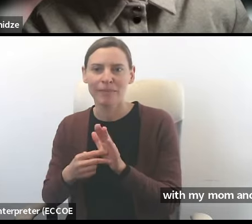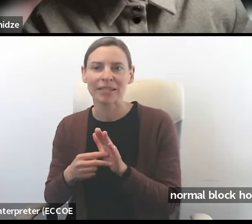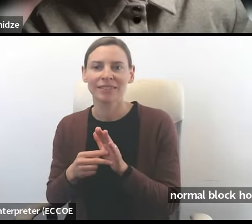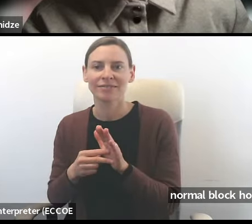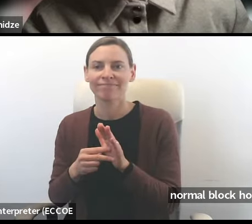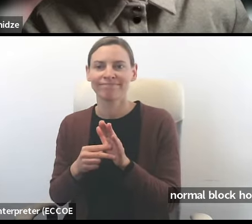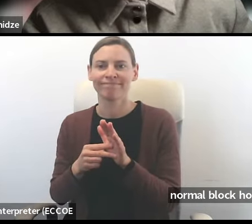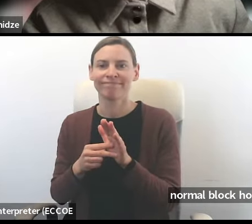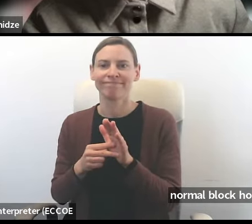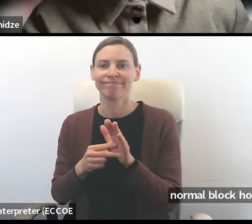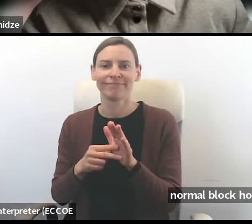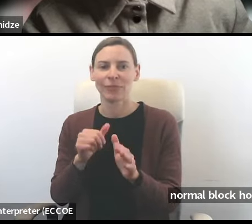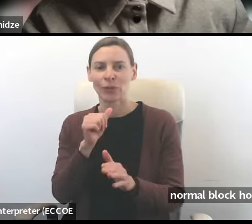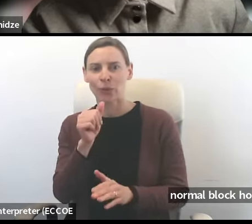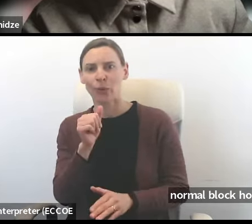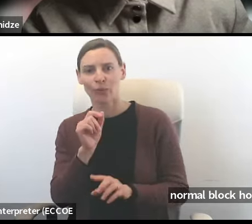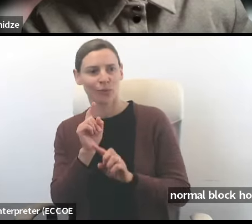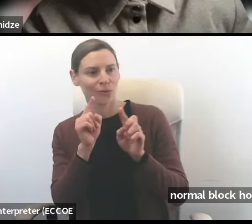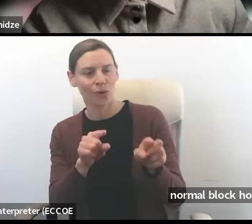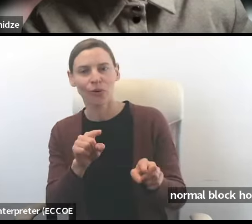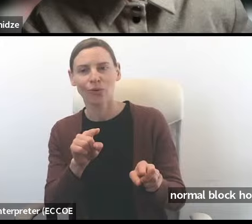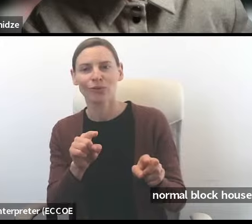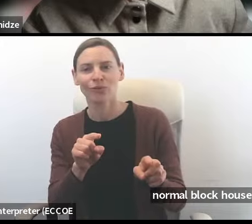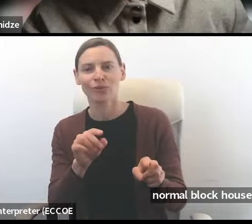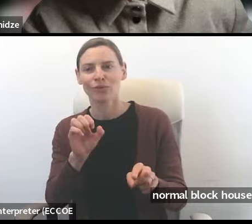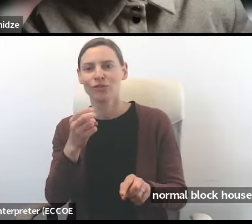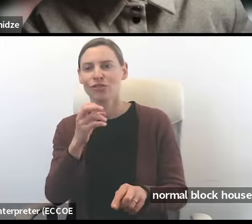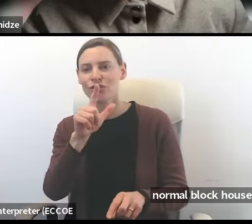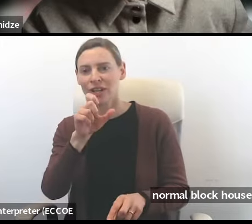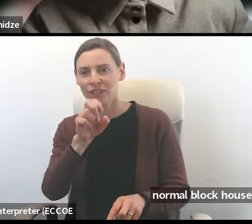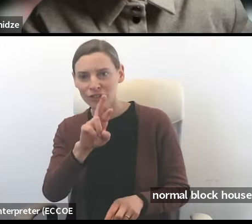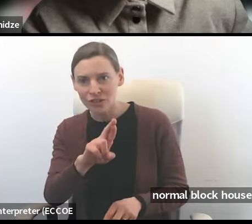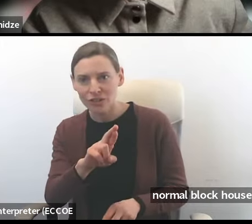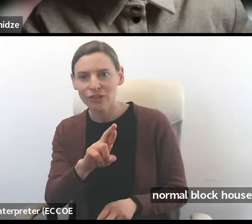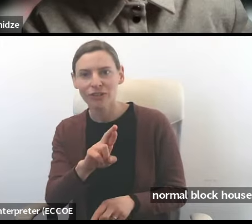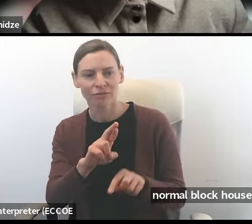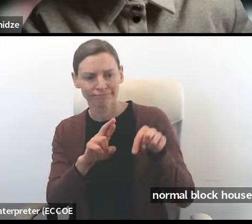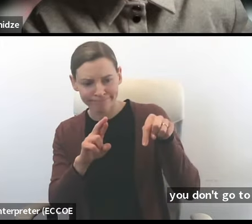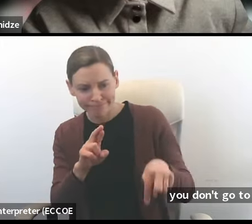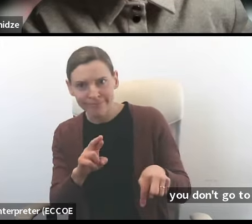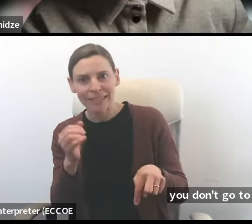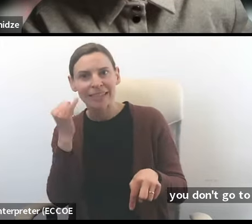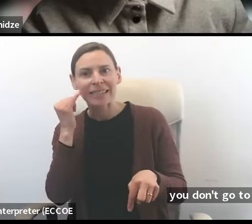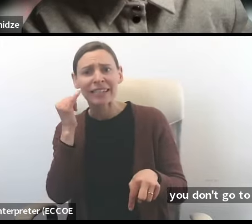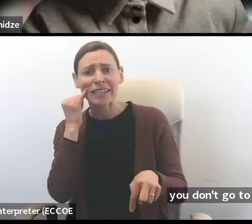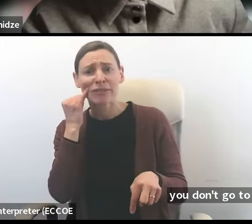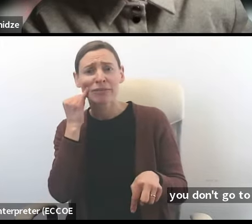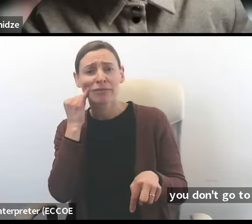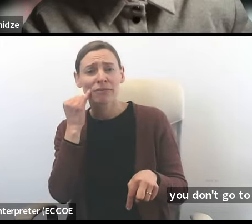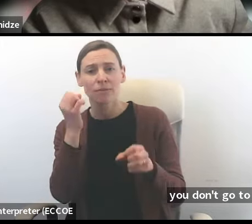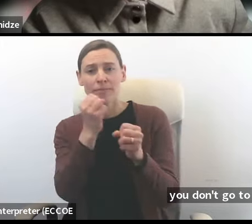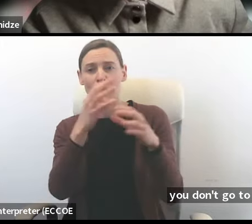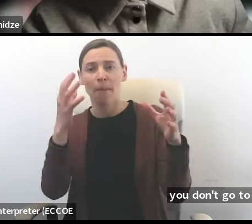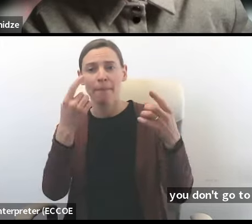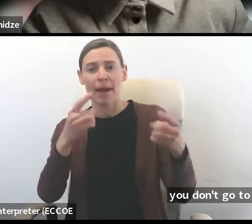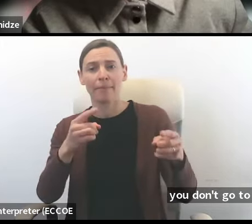this shelter because it's useless. If the house is destroyed, you're buried under the rubble.